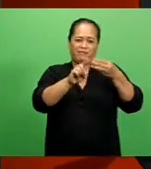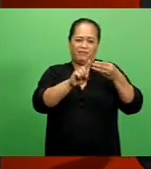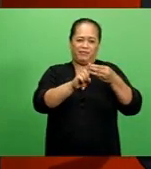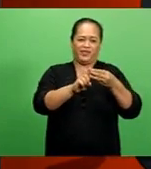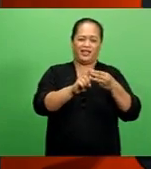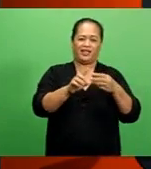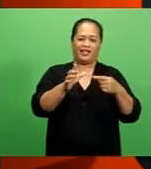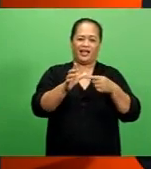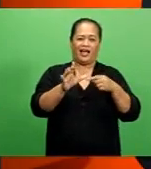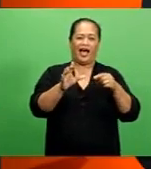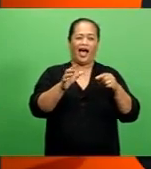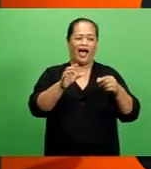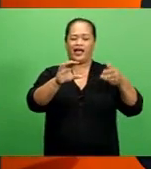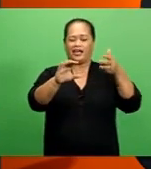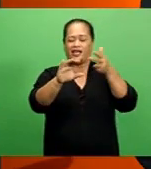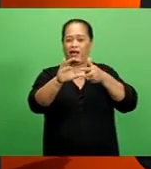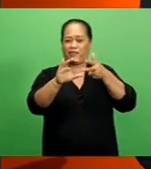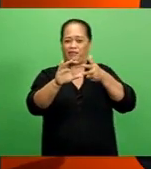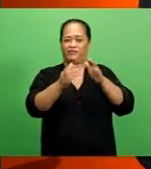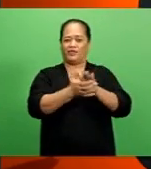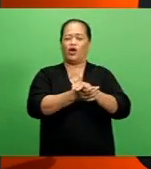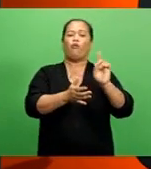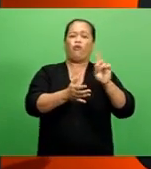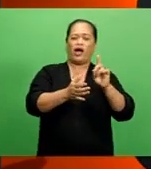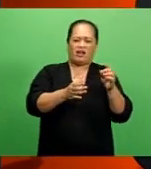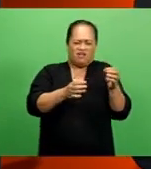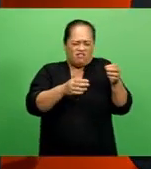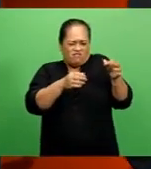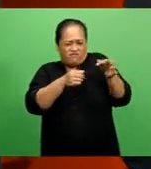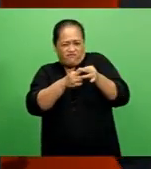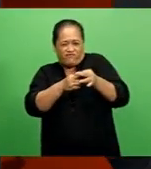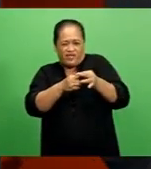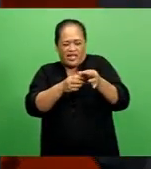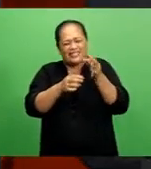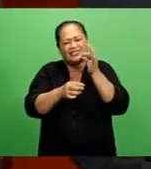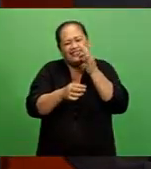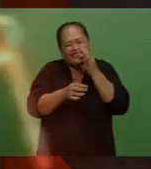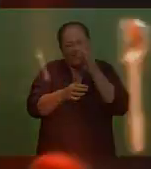amazing features that fit into the tiny device. This and more coming up.